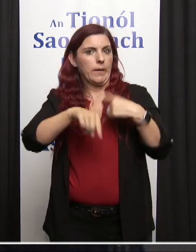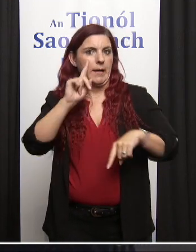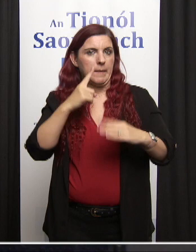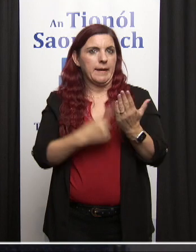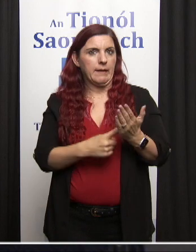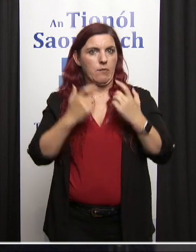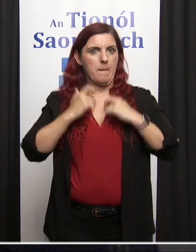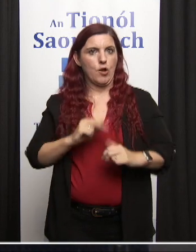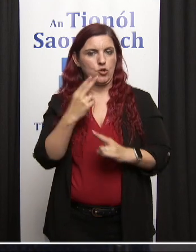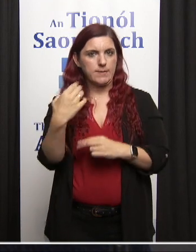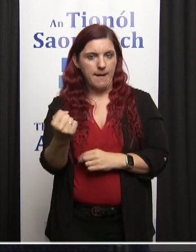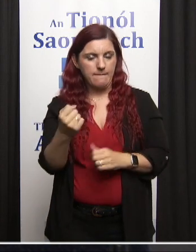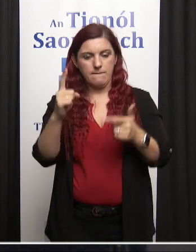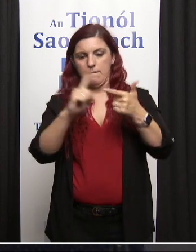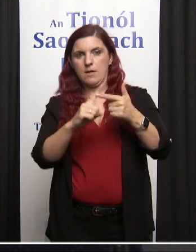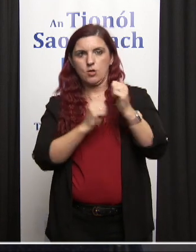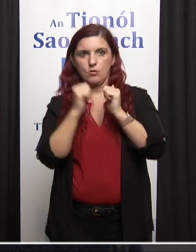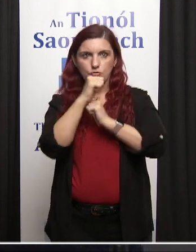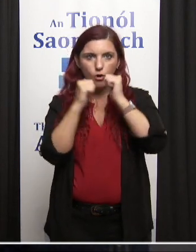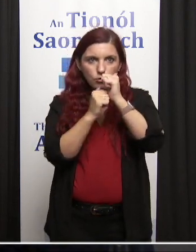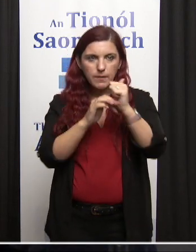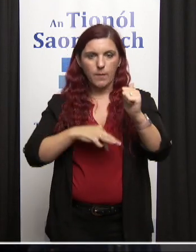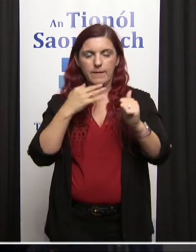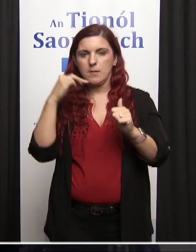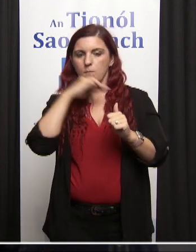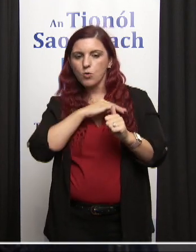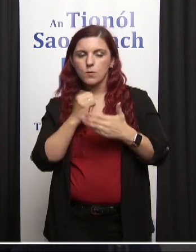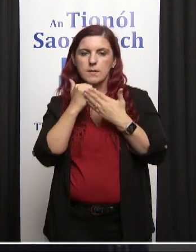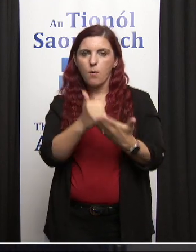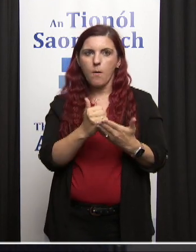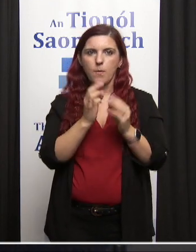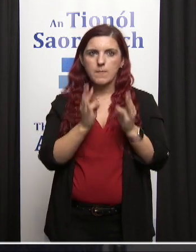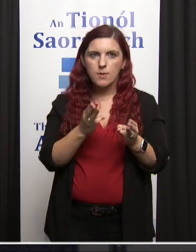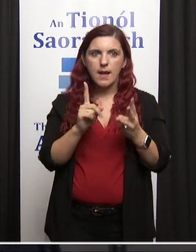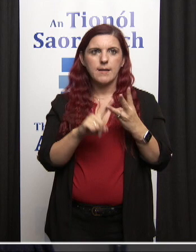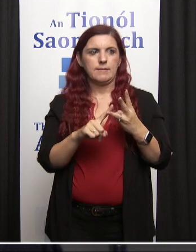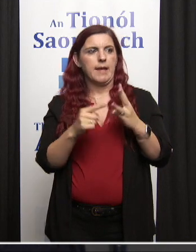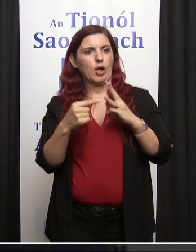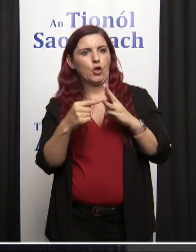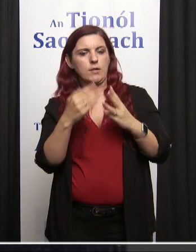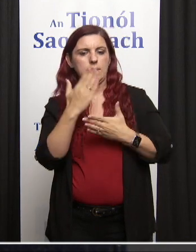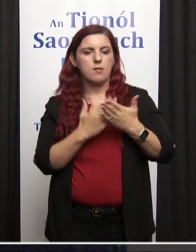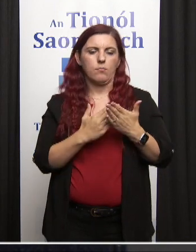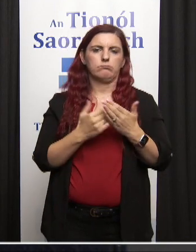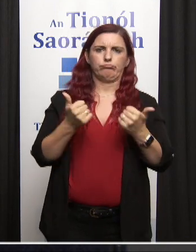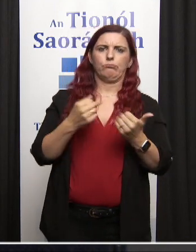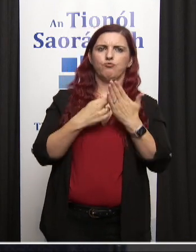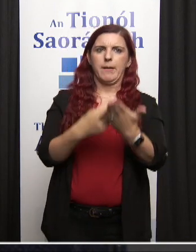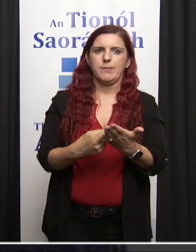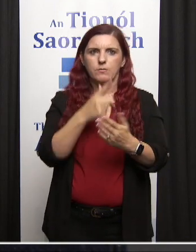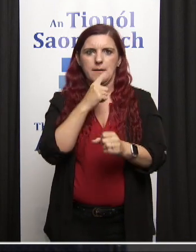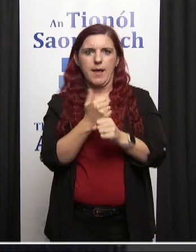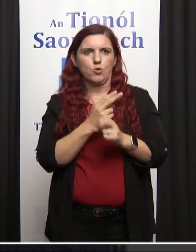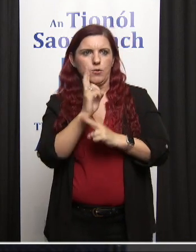mayor should have, this is the structure which we feel is important to support those powers, and here's a whole load of recommendations on how it